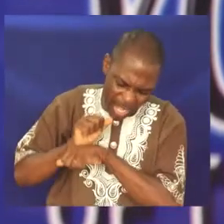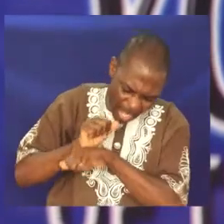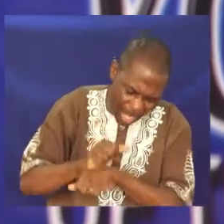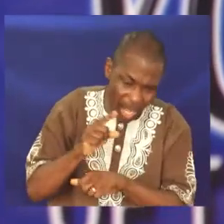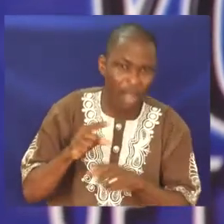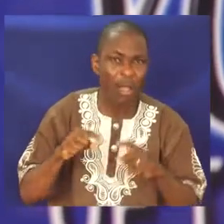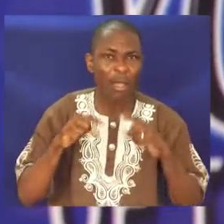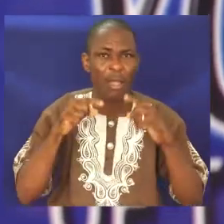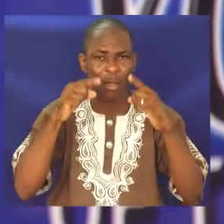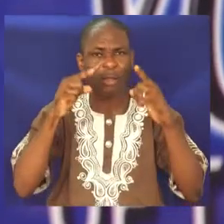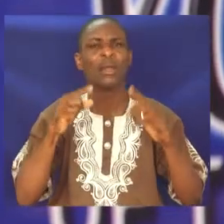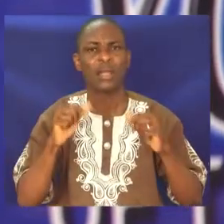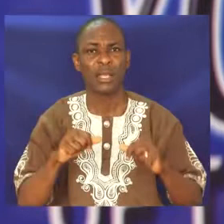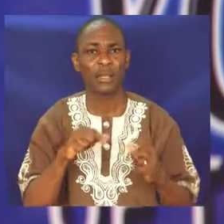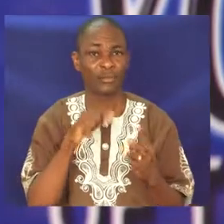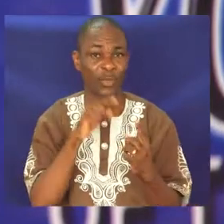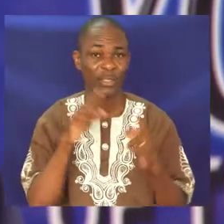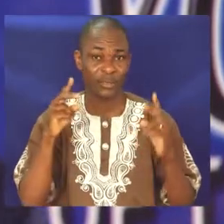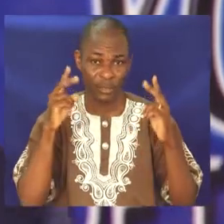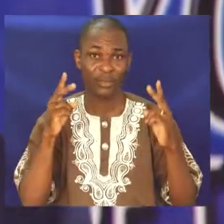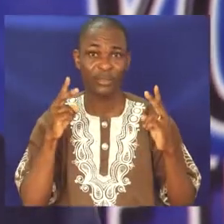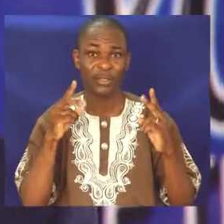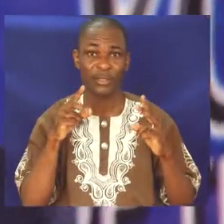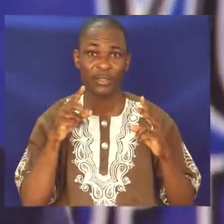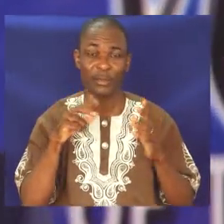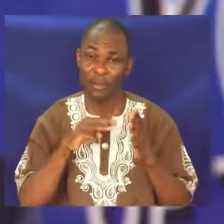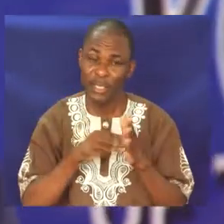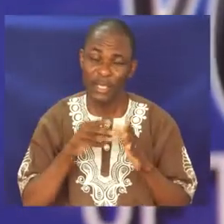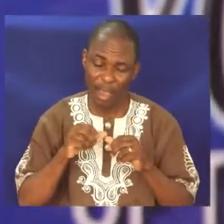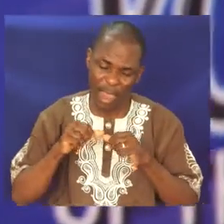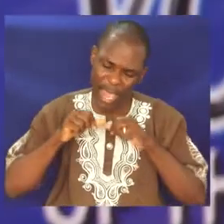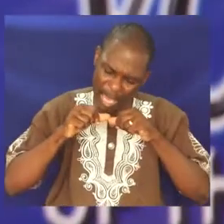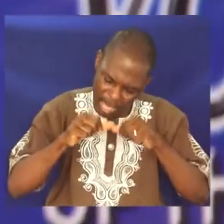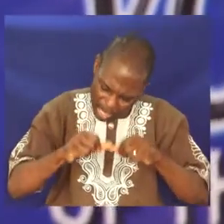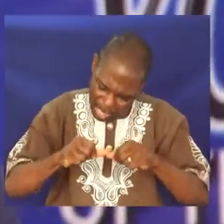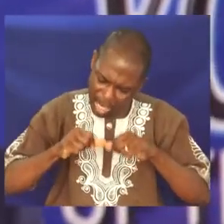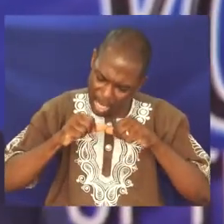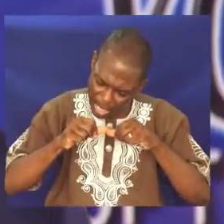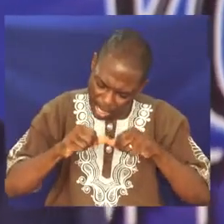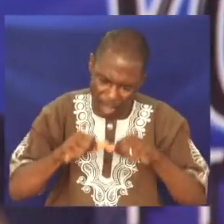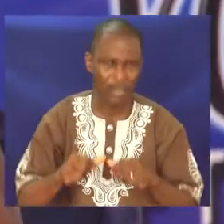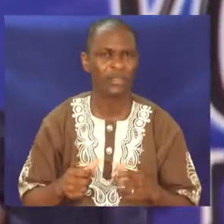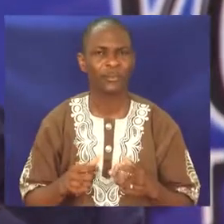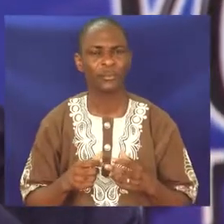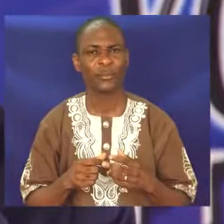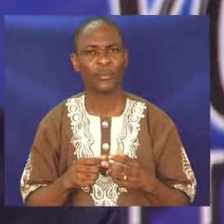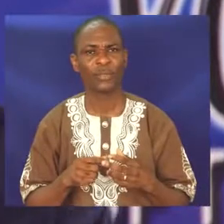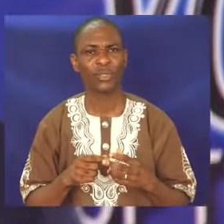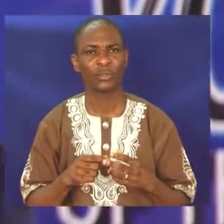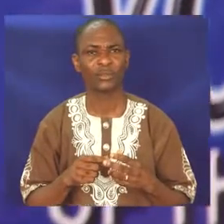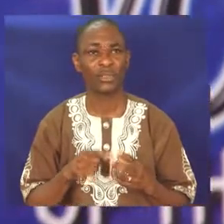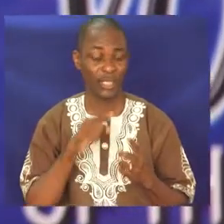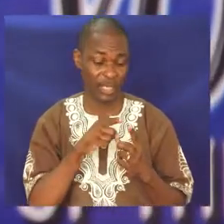di sua kese ba ko ebetumi asua no na de akira ne se se de na na akufu ado ani